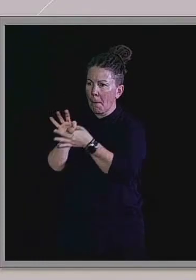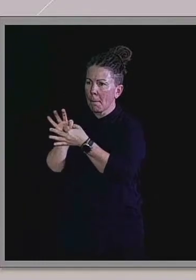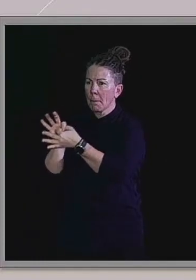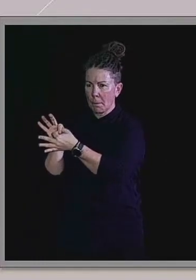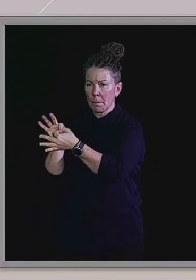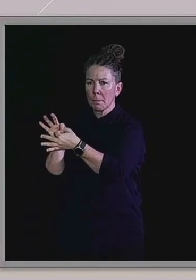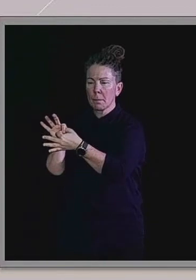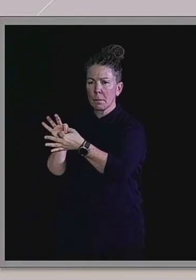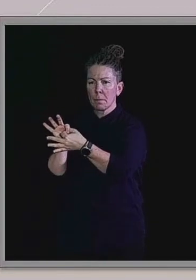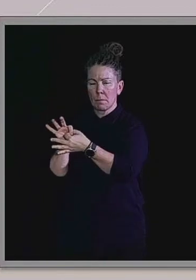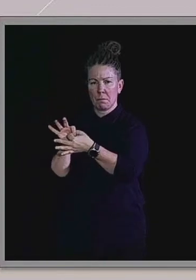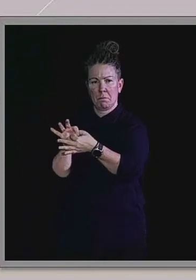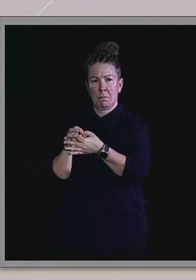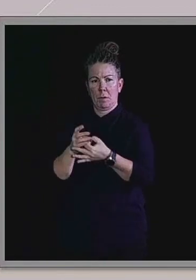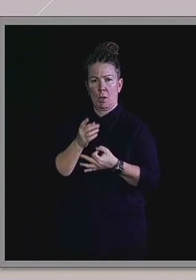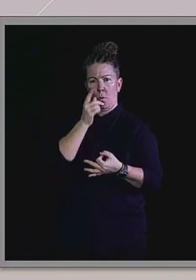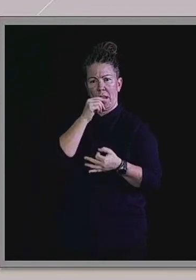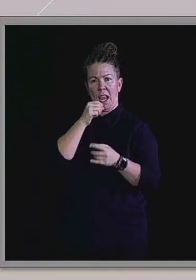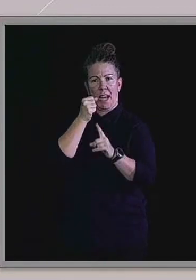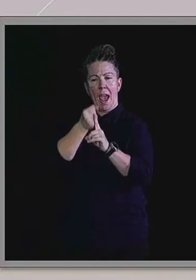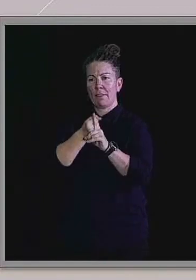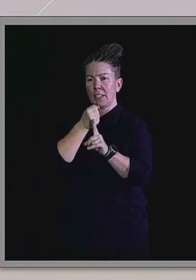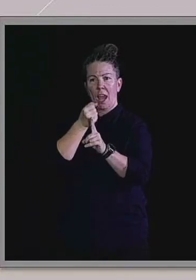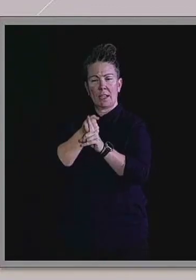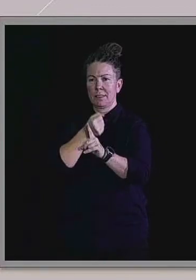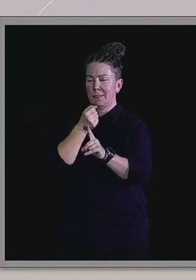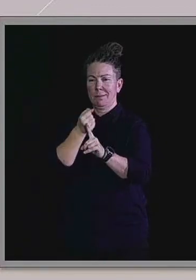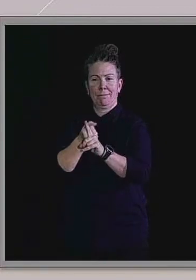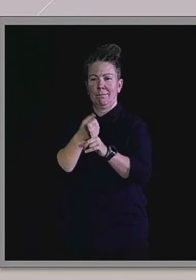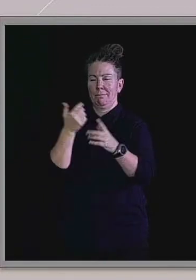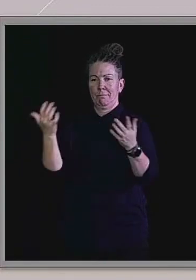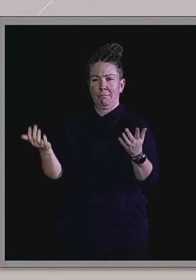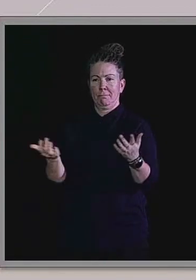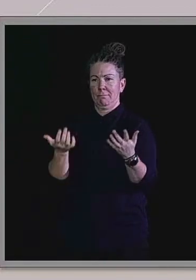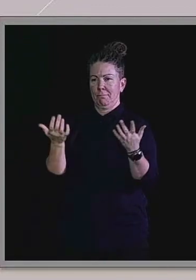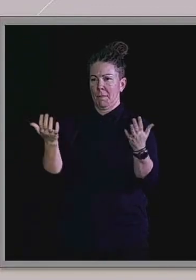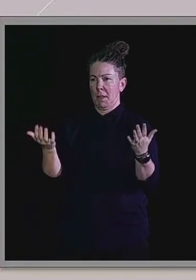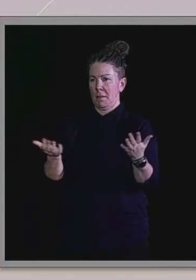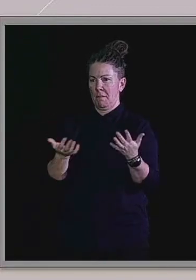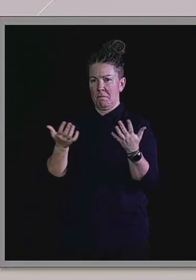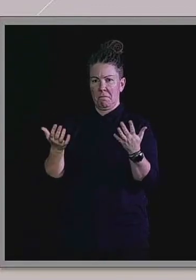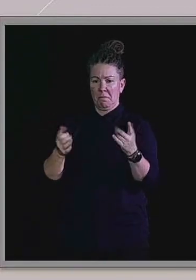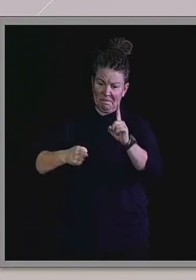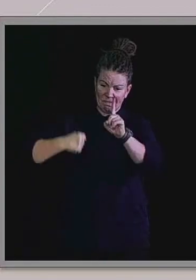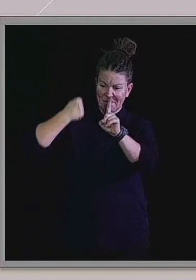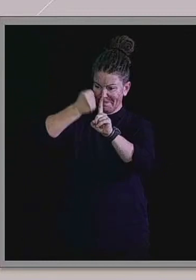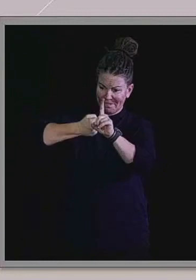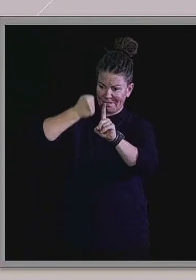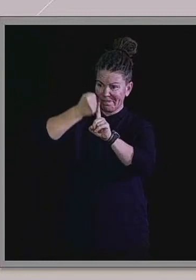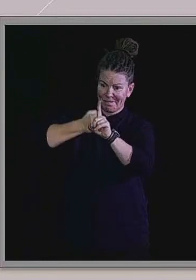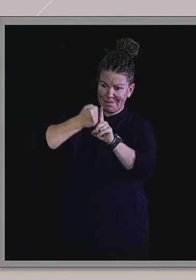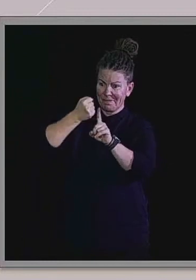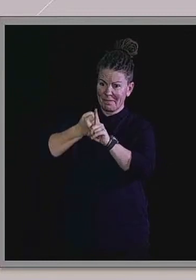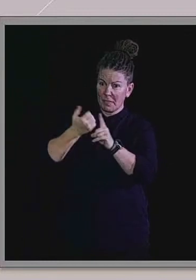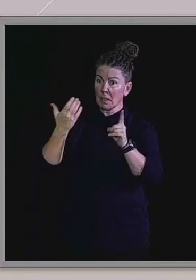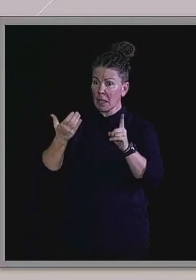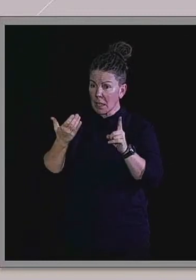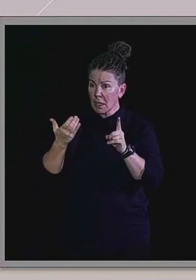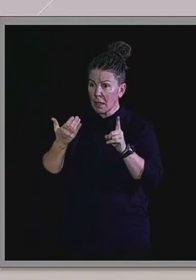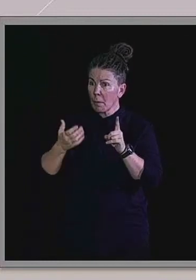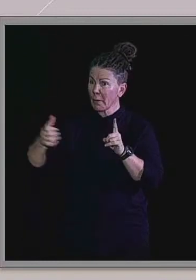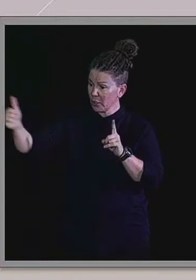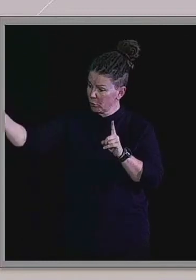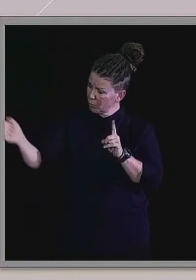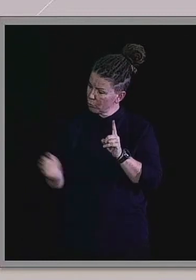We can advocate as far as we can, in terms of what we're doing, but when we bring other people into